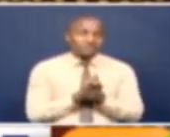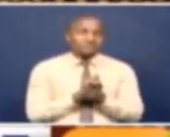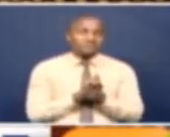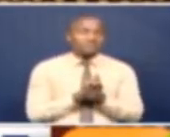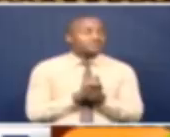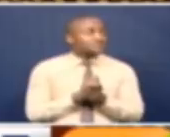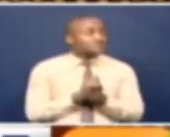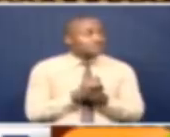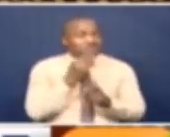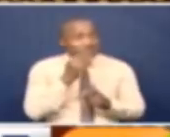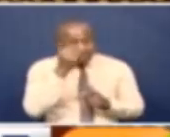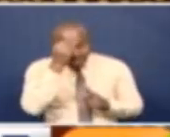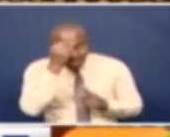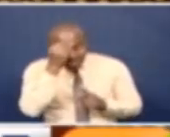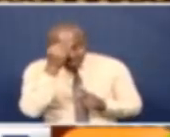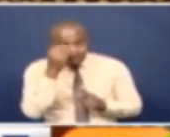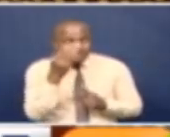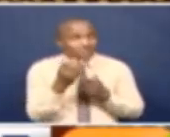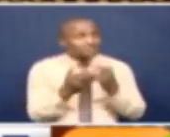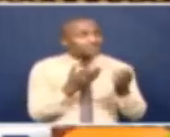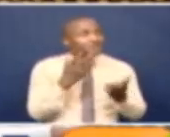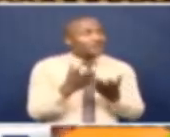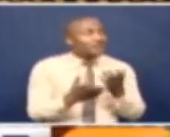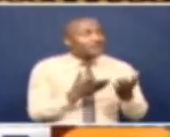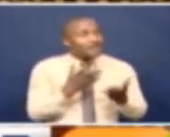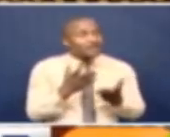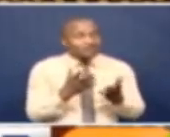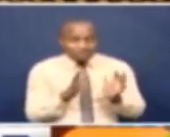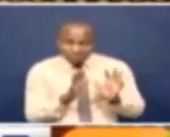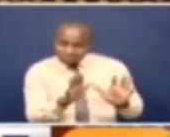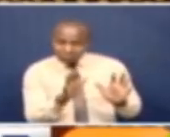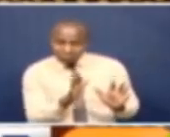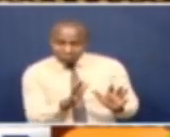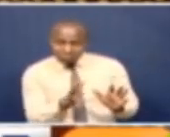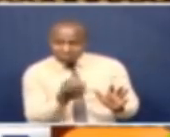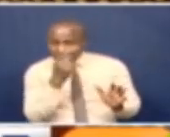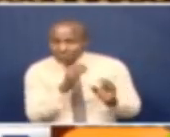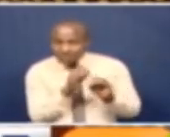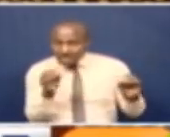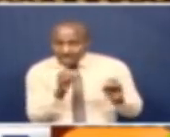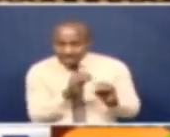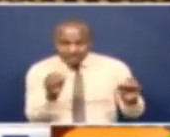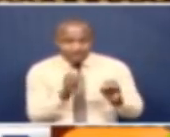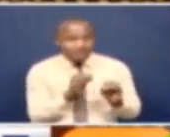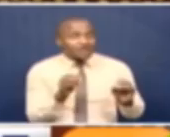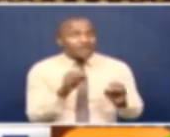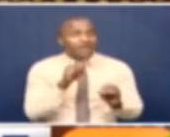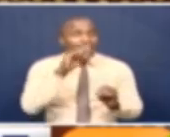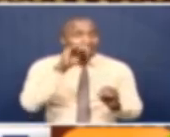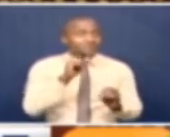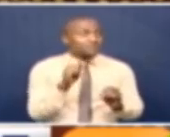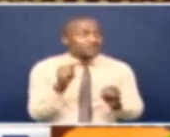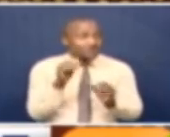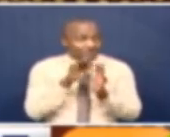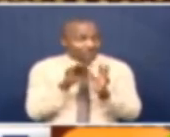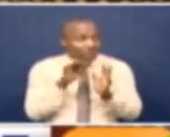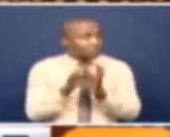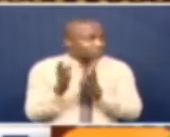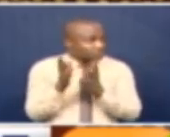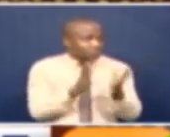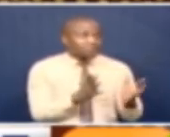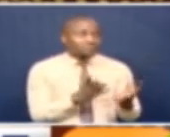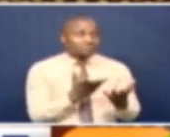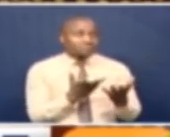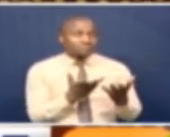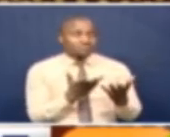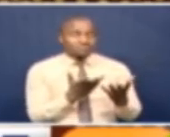that they pretend like they live in a political vacuum, that they don't understand these issues. The MCA is bringing his votes, the member of the National Assembly, and